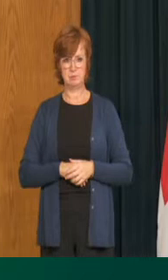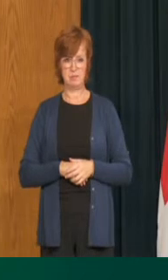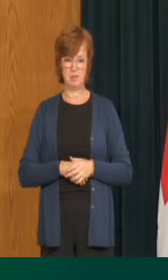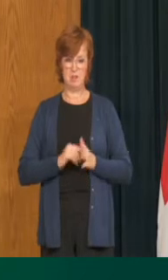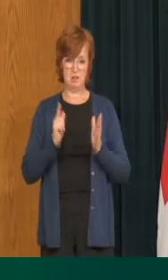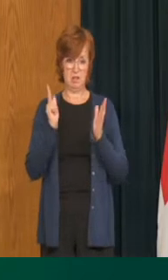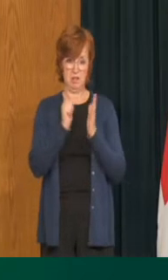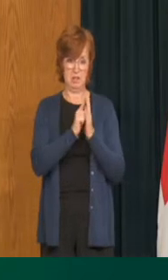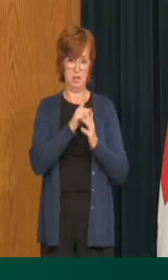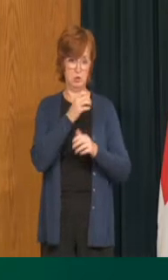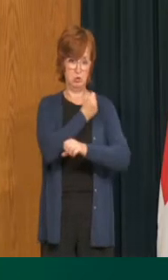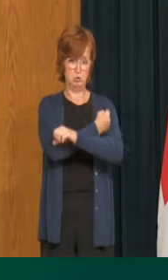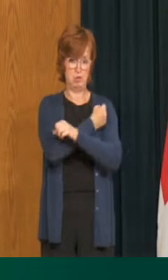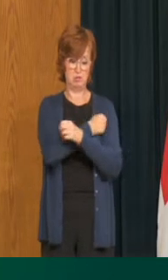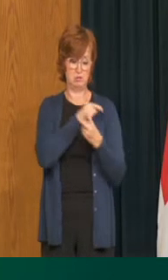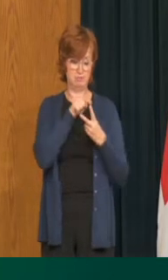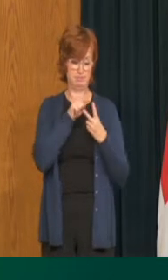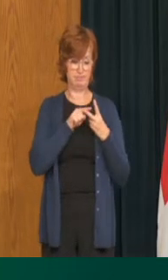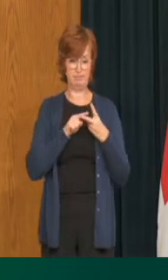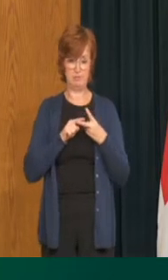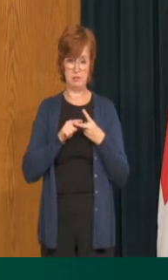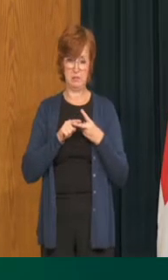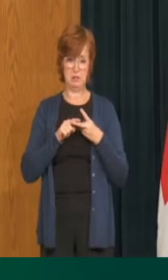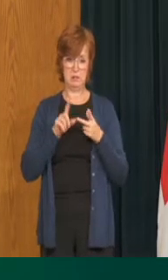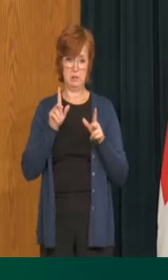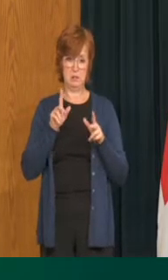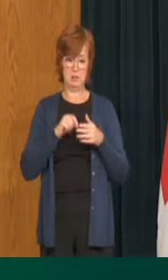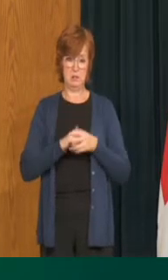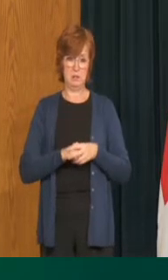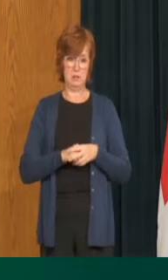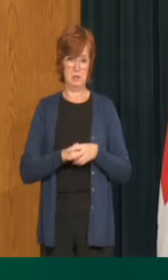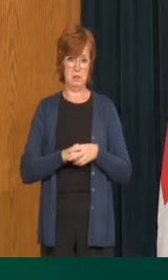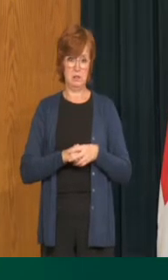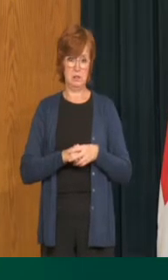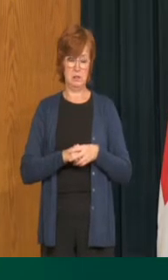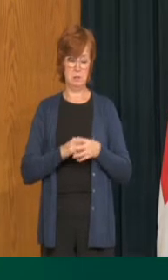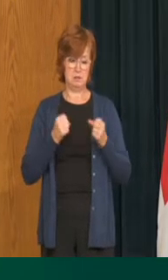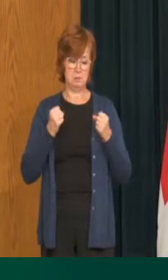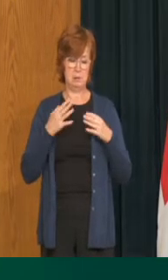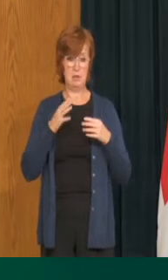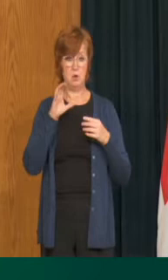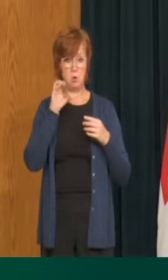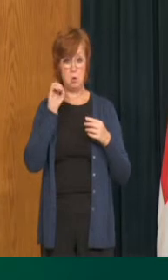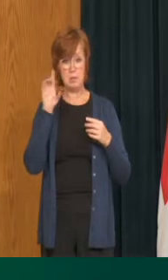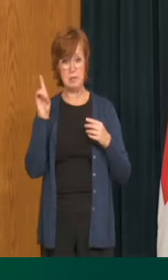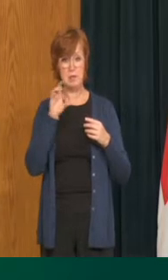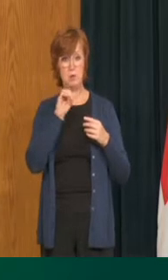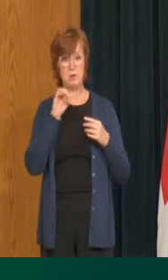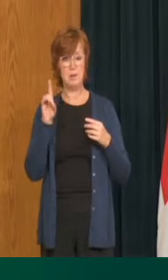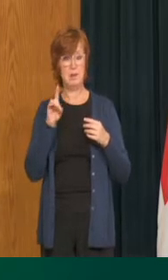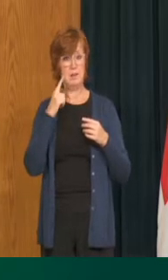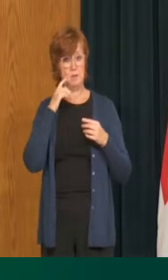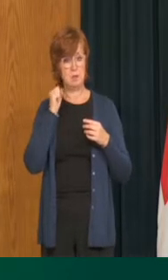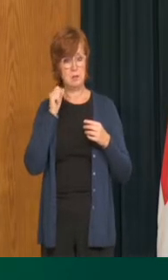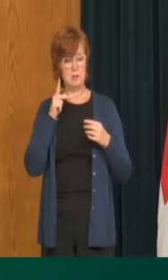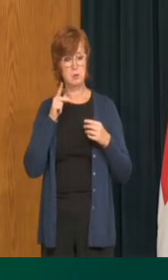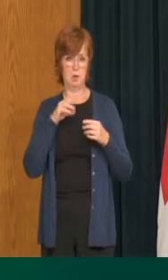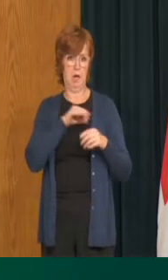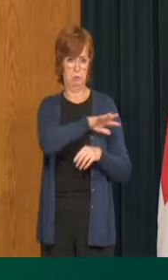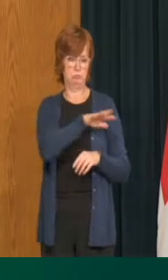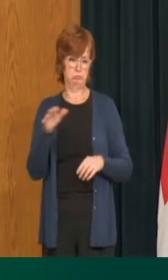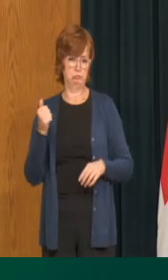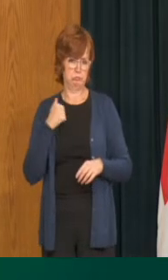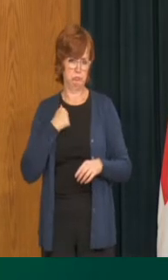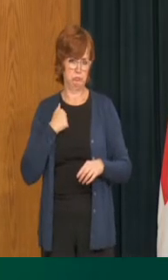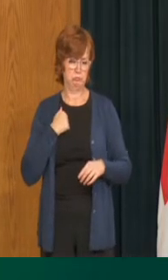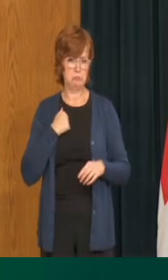substances that people are using, and the recent number of overdoses that we have in Saskatchewan and more broadly across